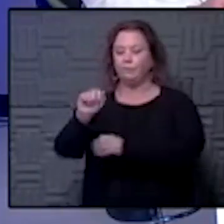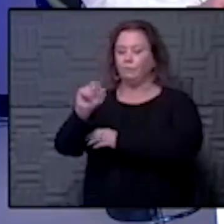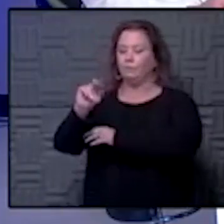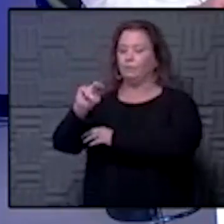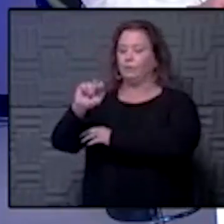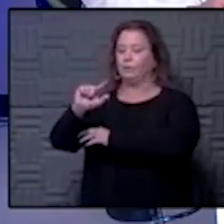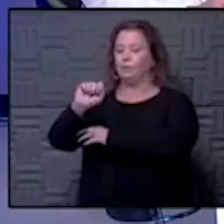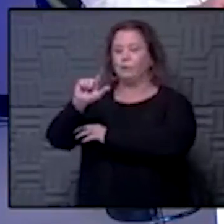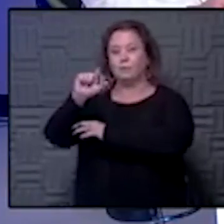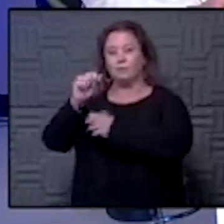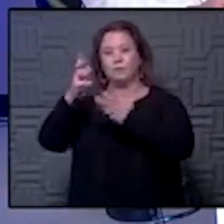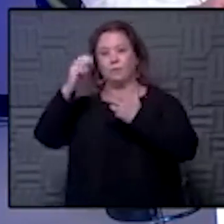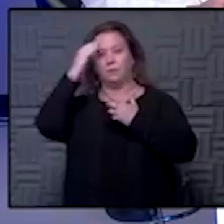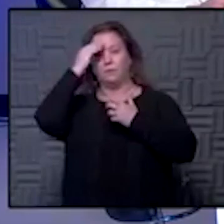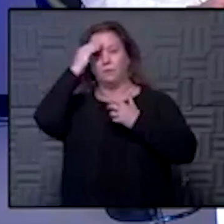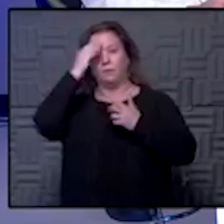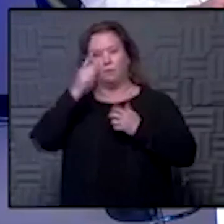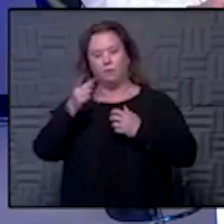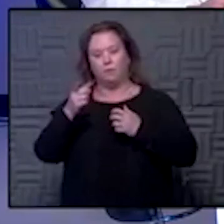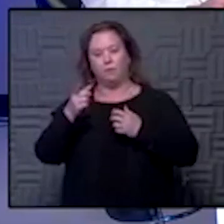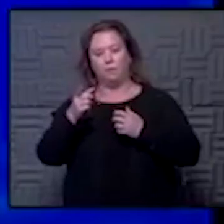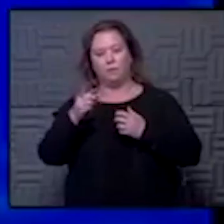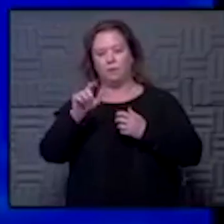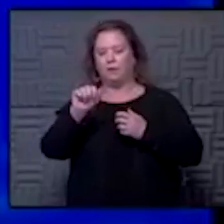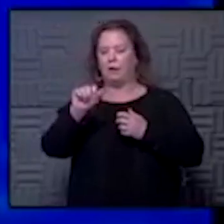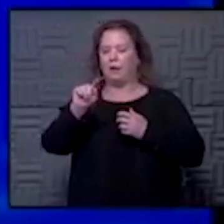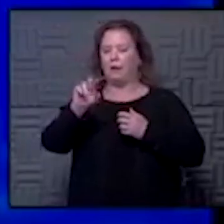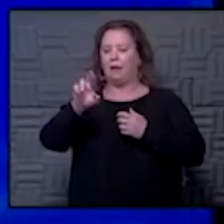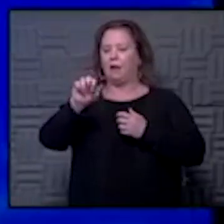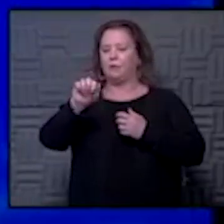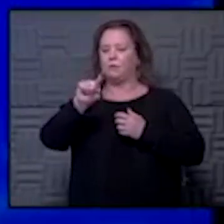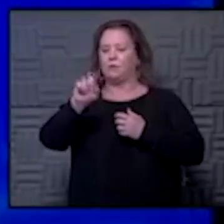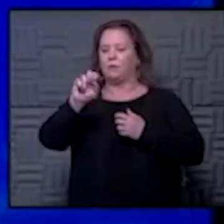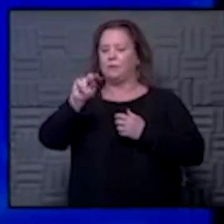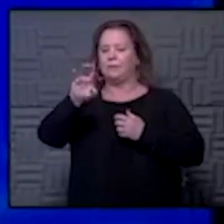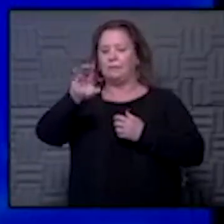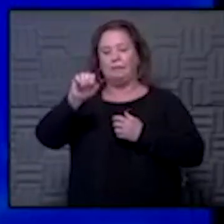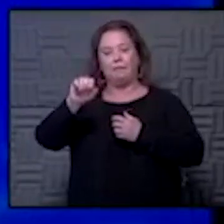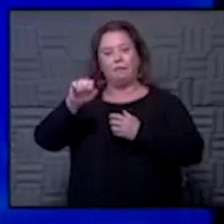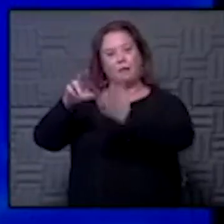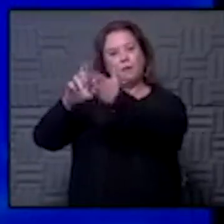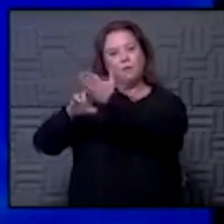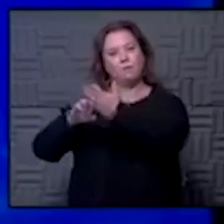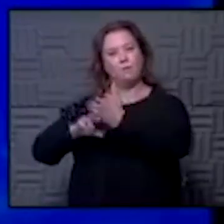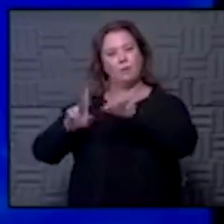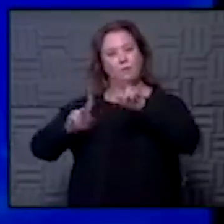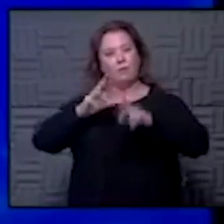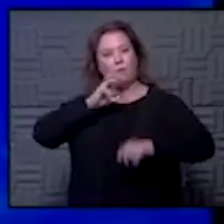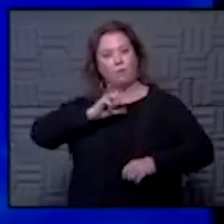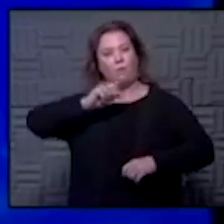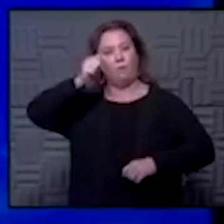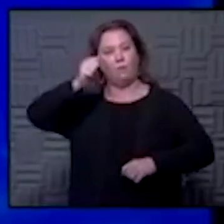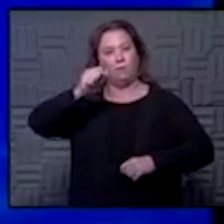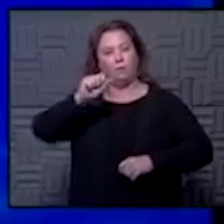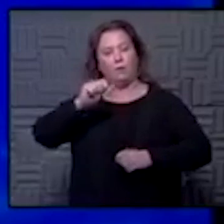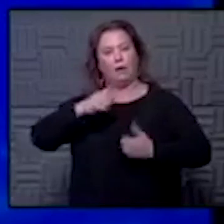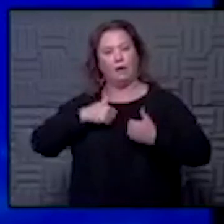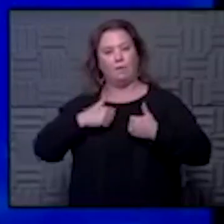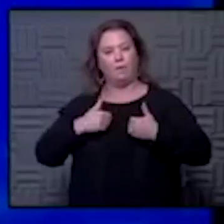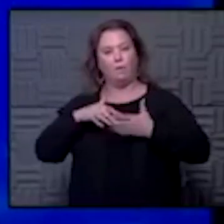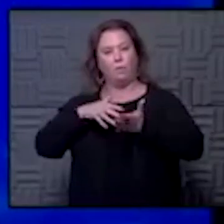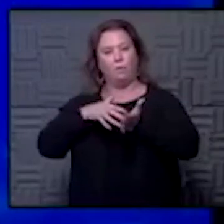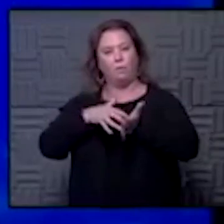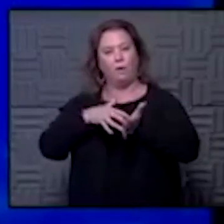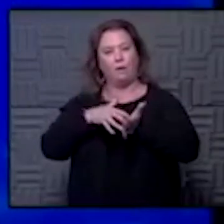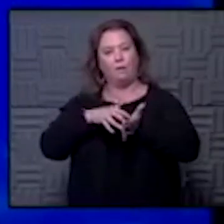to know, is the AstraZeneca trial enrolling people that are older and immune